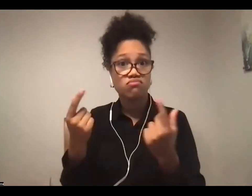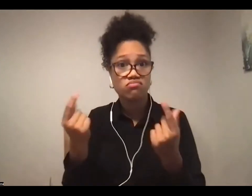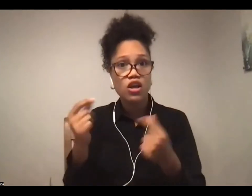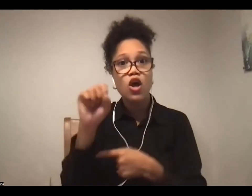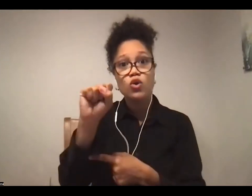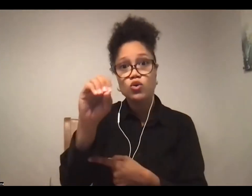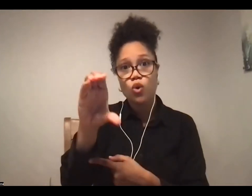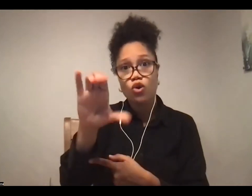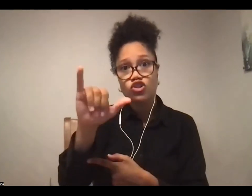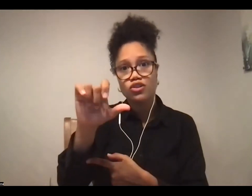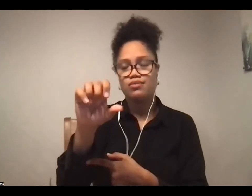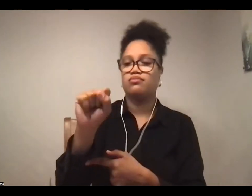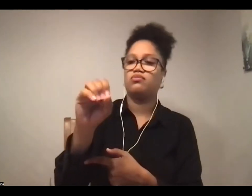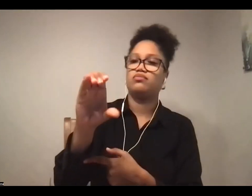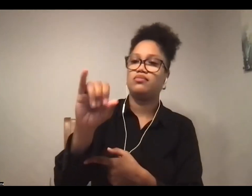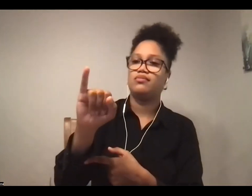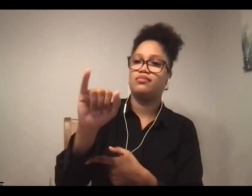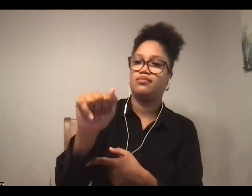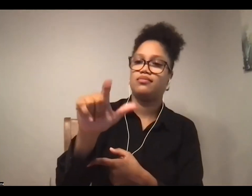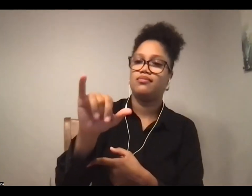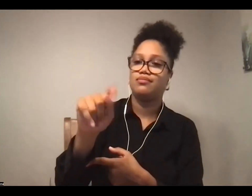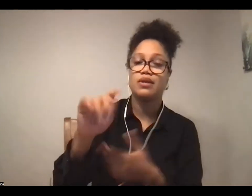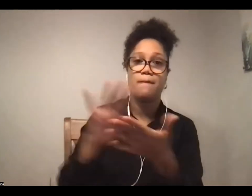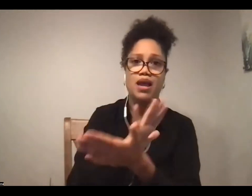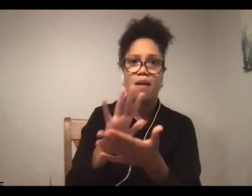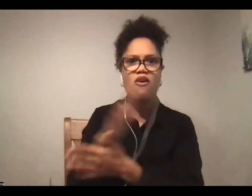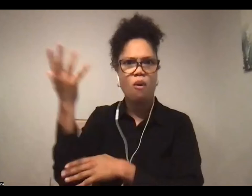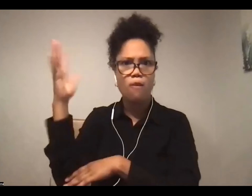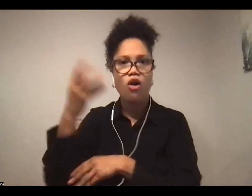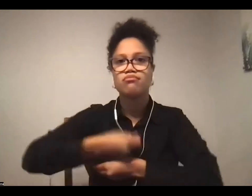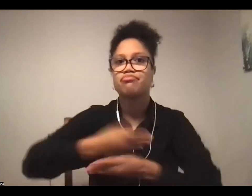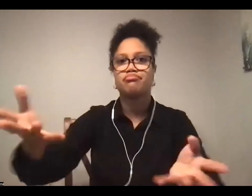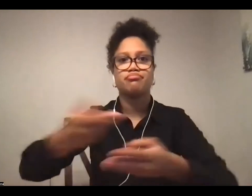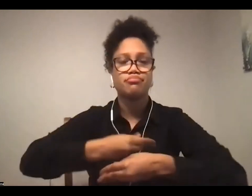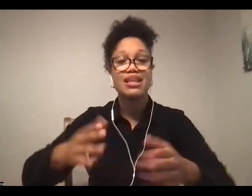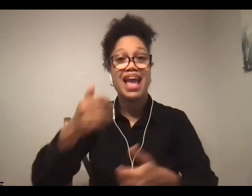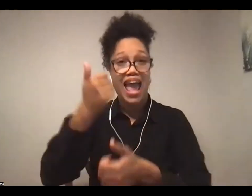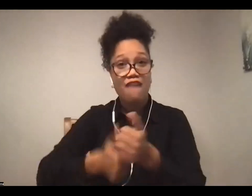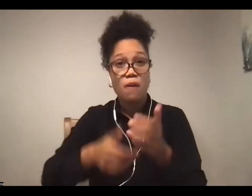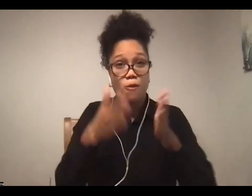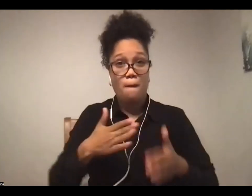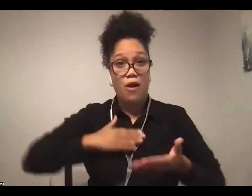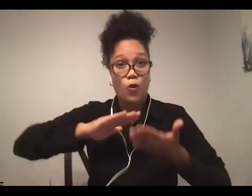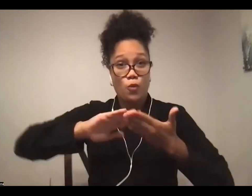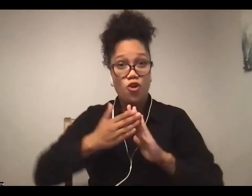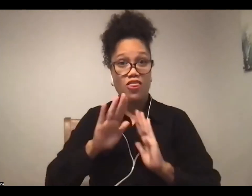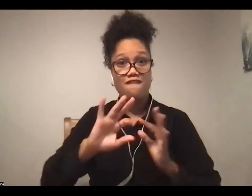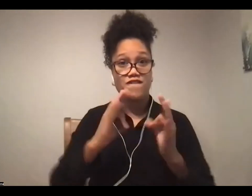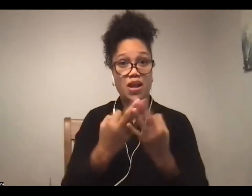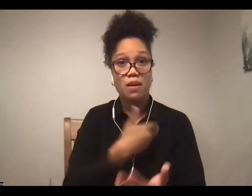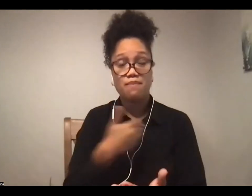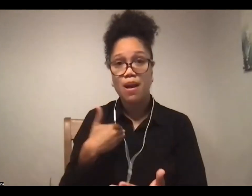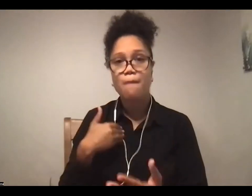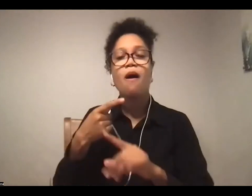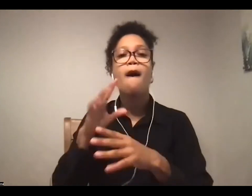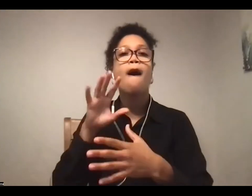socialist papers, right? Every other person's family member was a member of the Black Panther Party or an ally. My parents